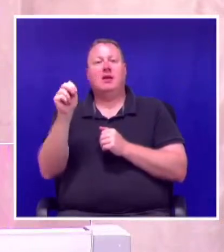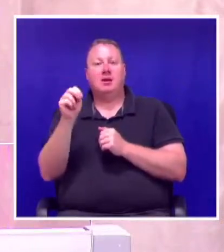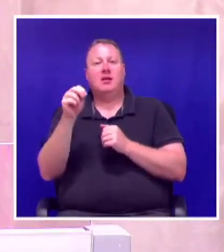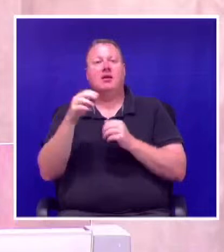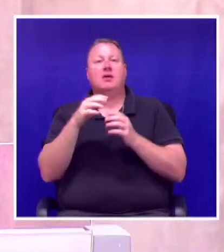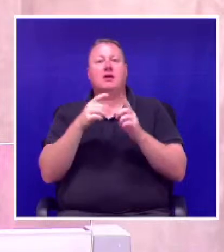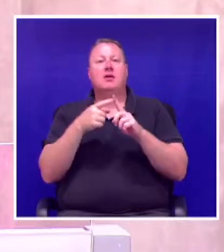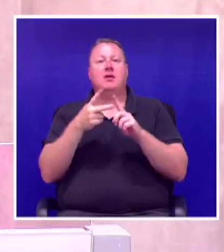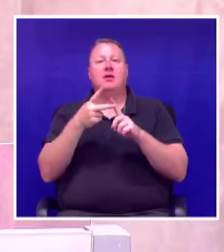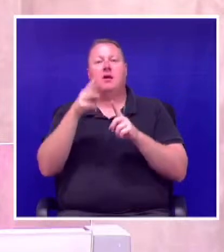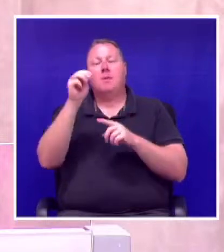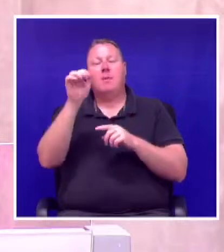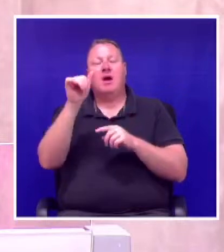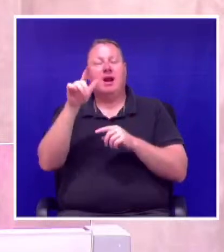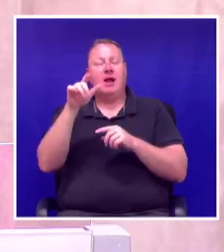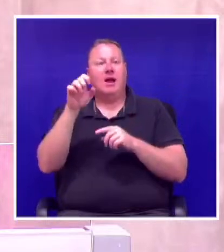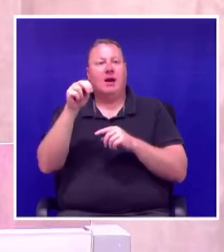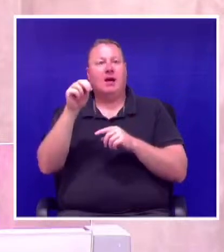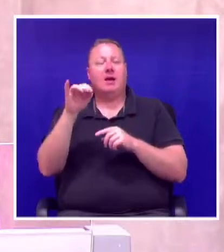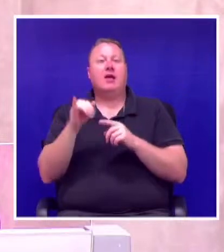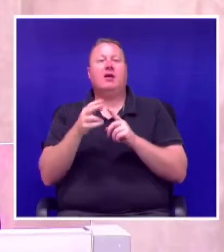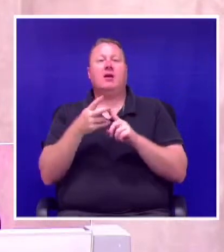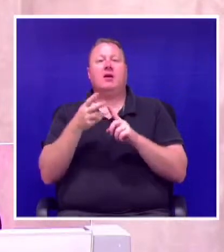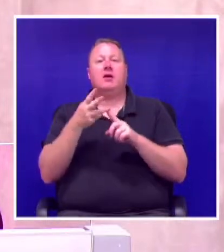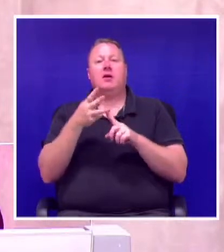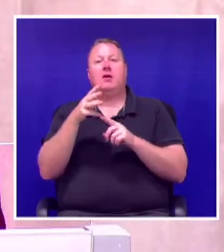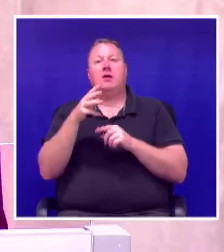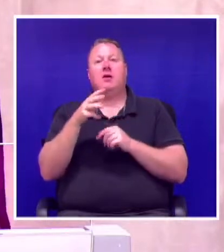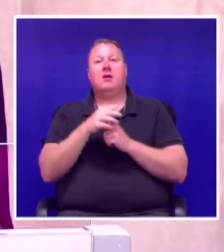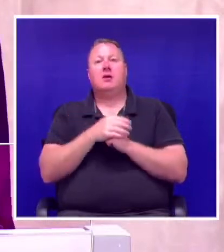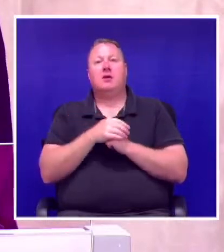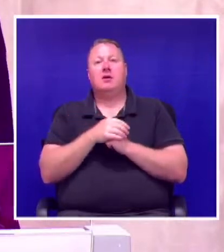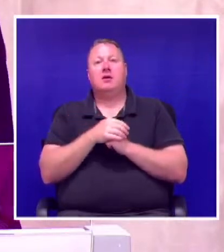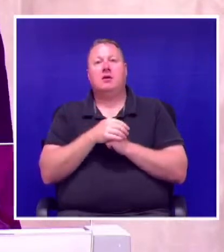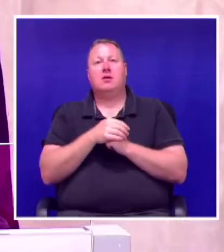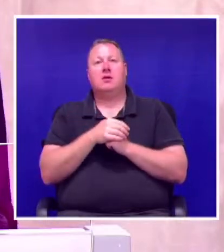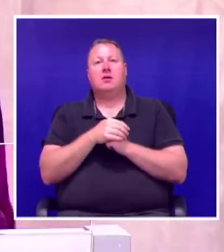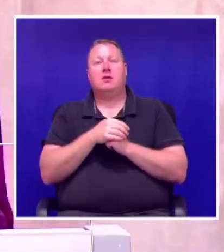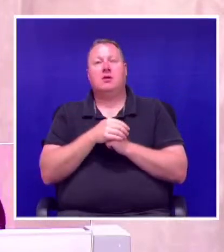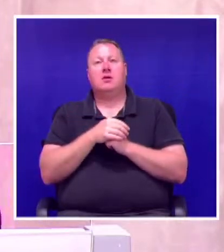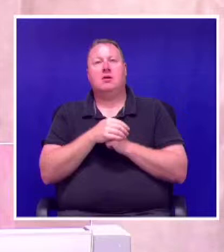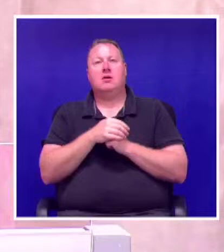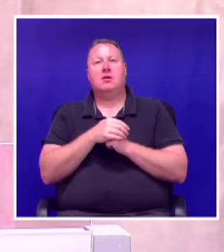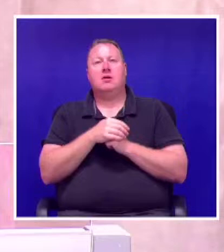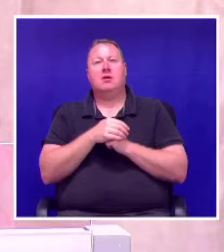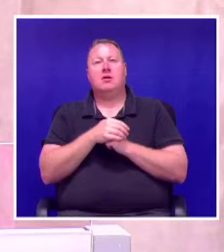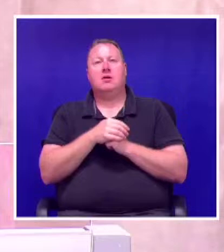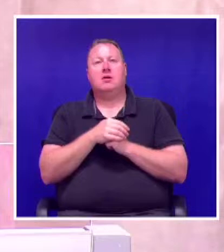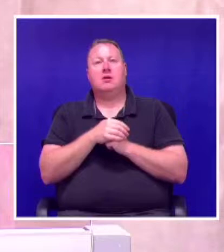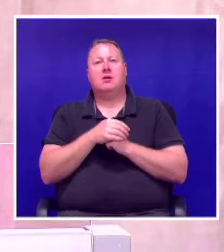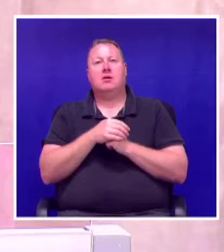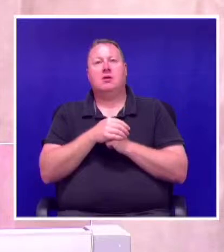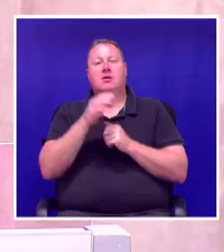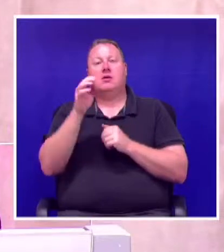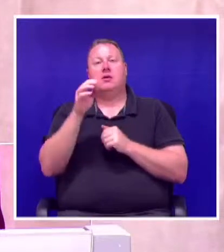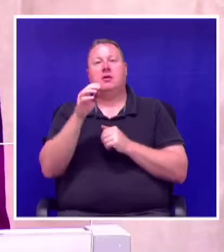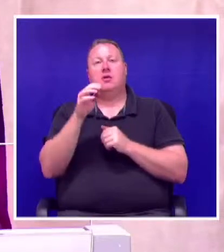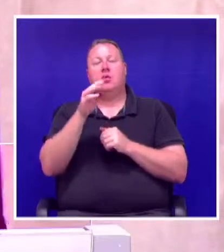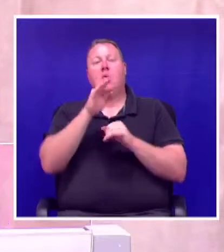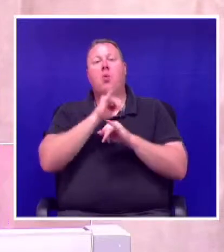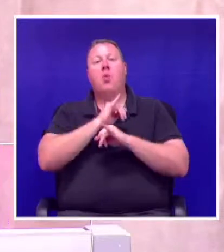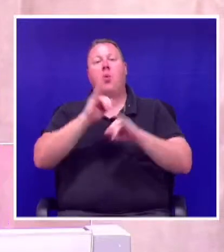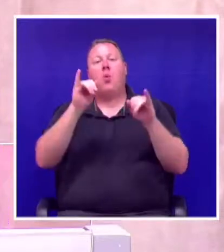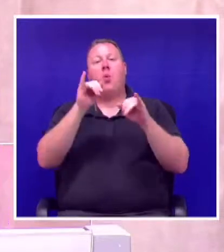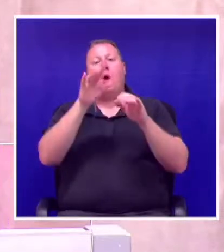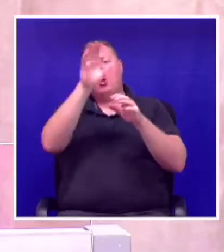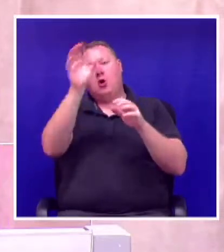Park in Mandeni, Machabeng Enterprise Industrial Park, and the Wild Coast Industrial